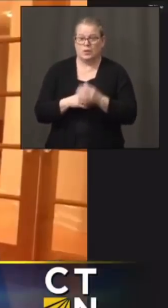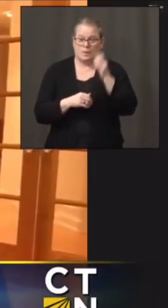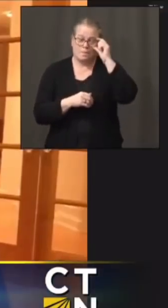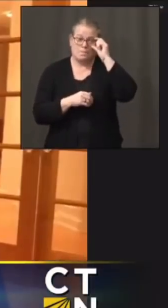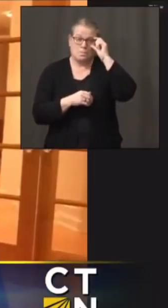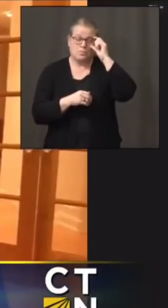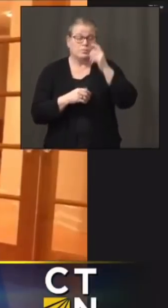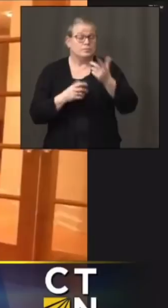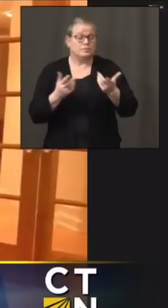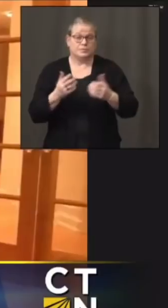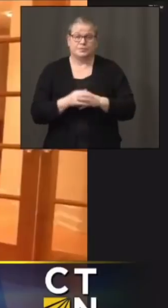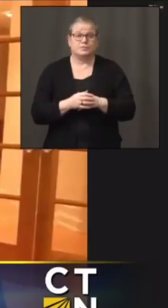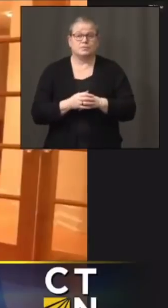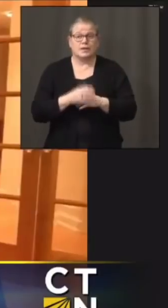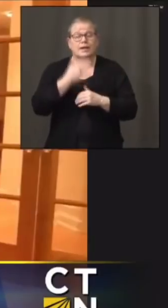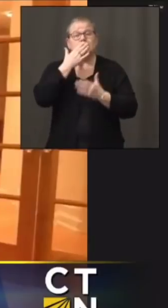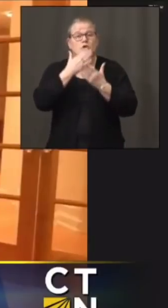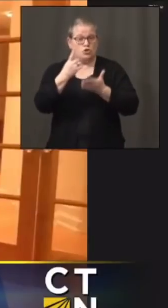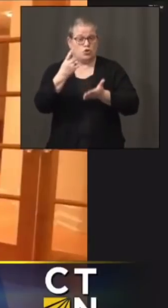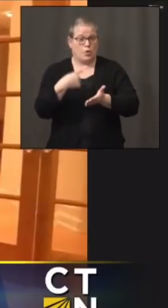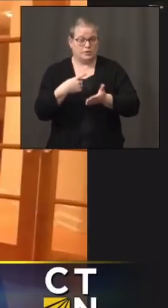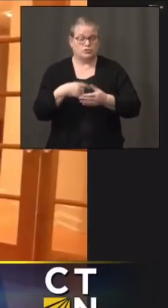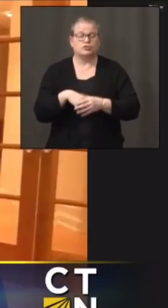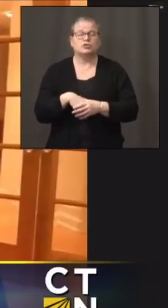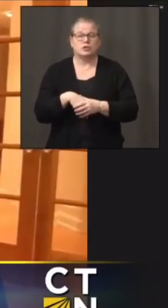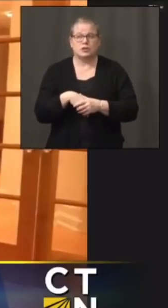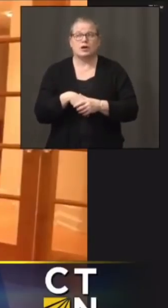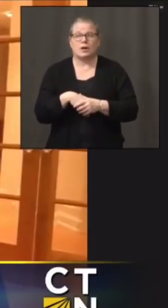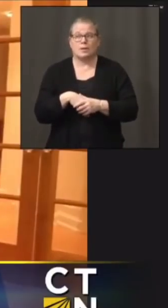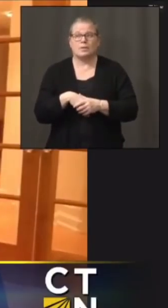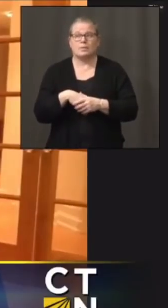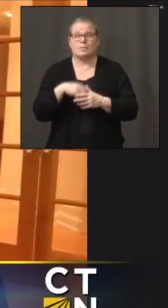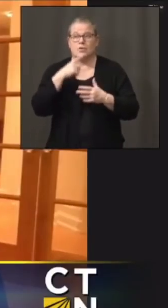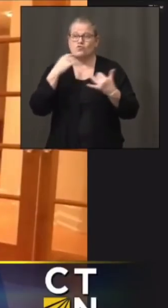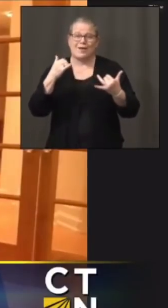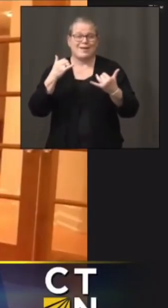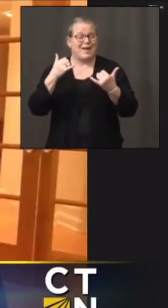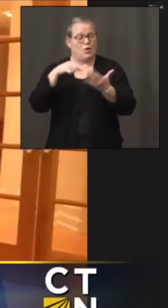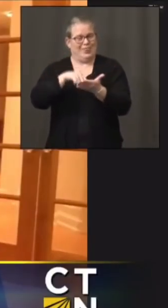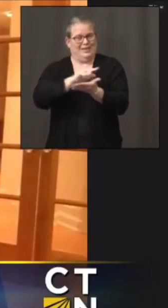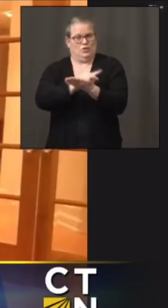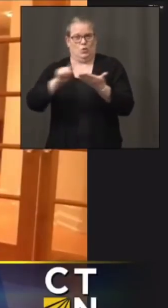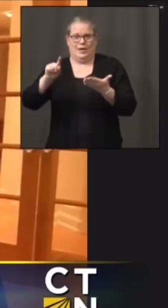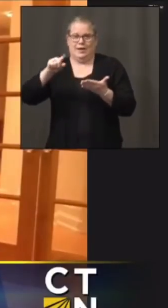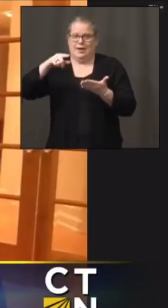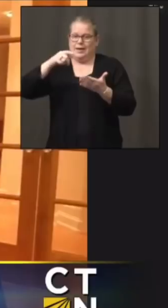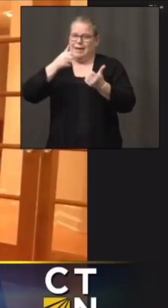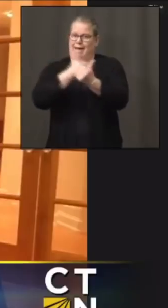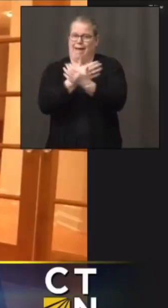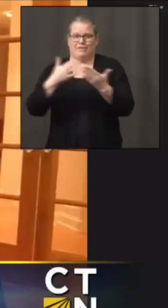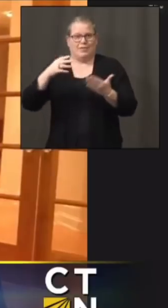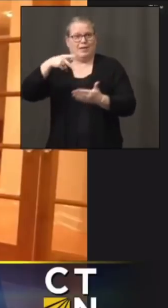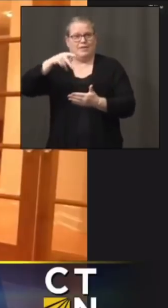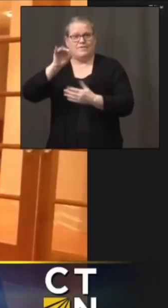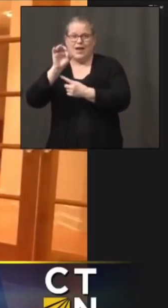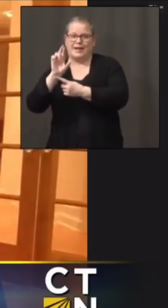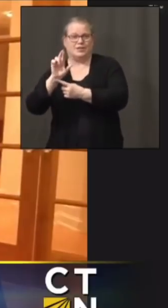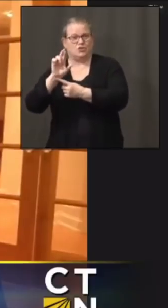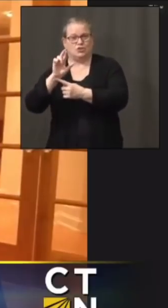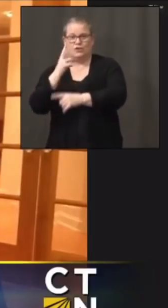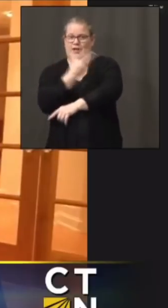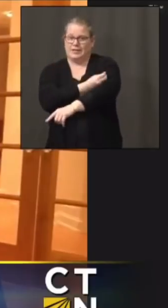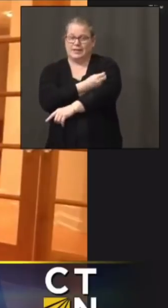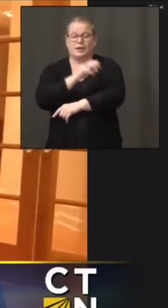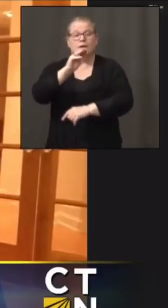Yeah, no, it's a fair question. At this point, obviously, everything arriving this week is Pfizer vaccine. Moderna has not